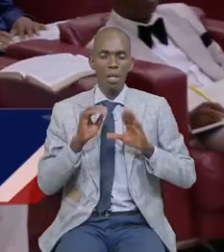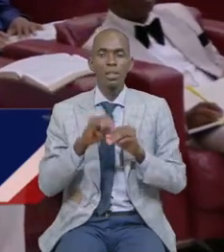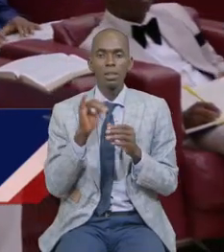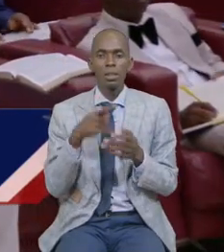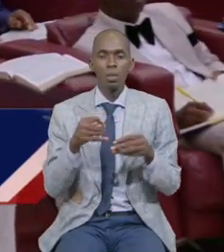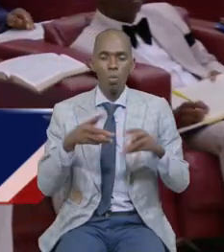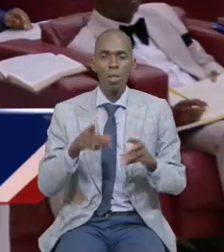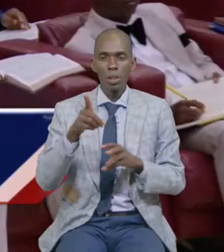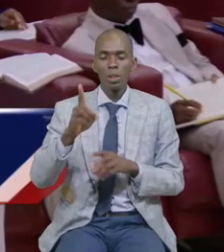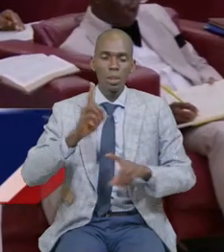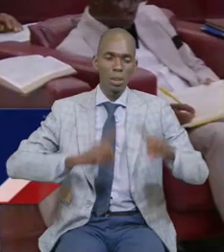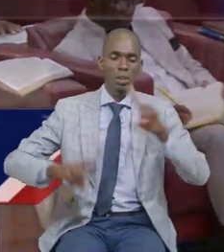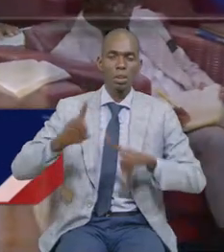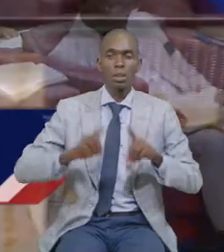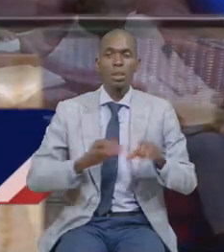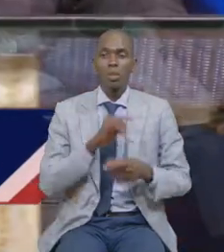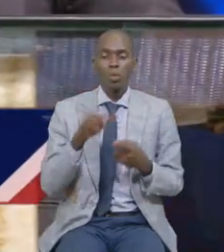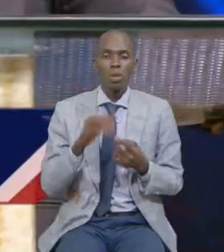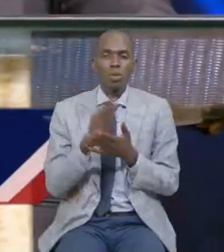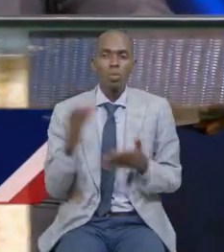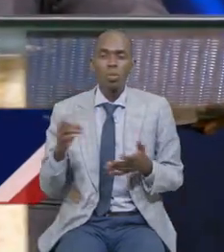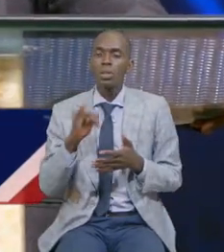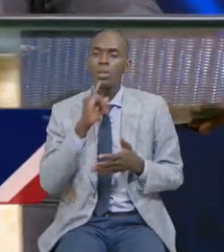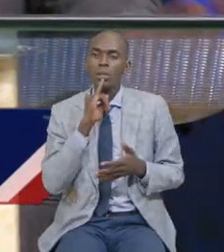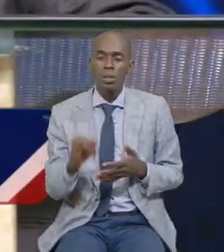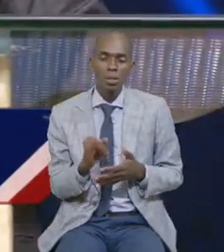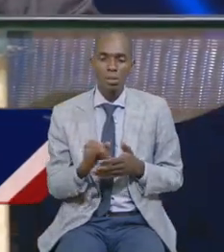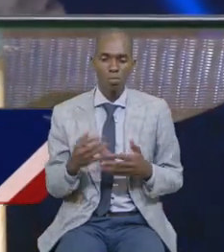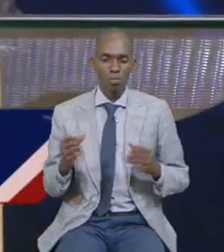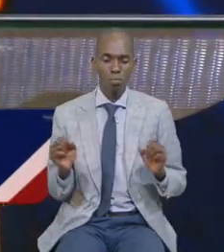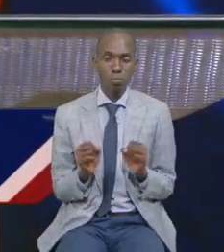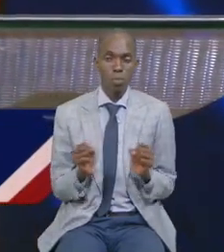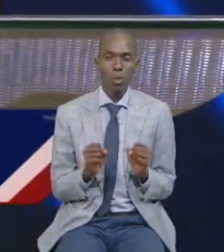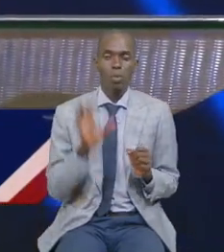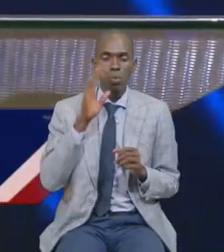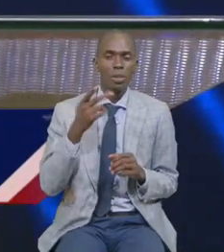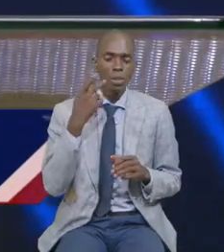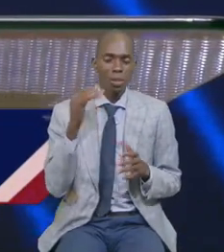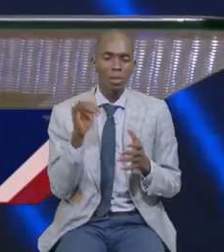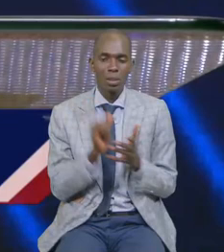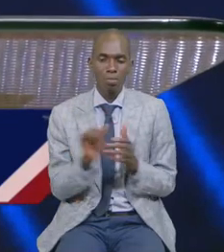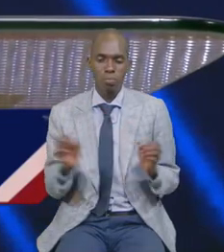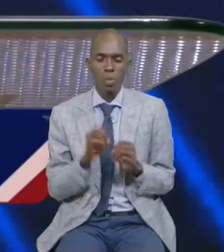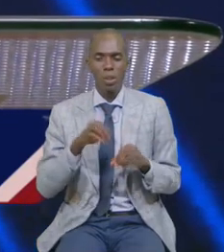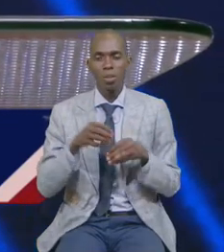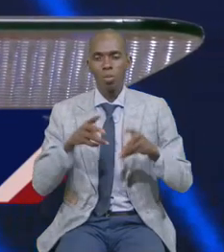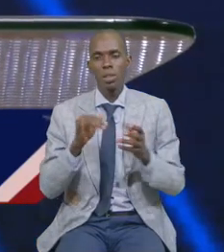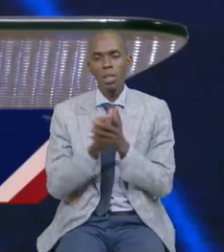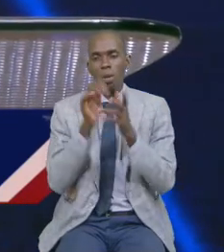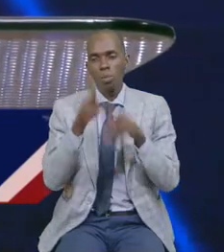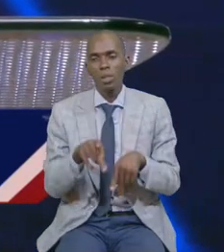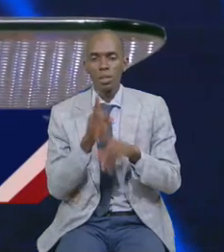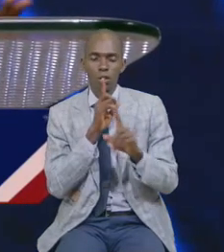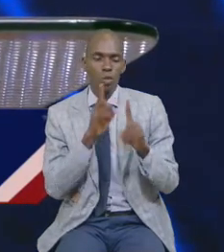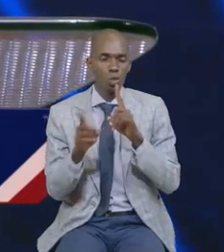when somebody is timid you can see that timidity in their turn and when somebody is frightened you can